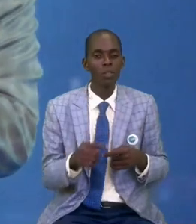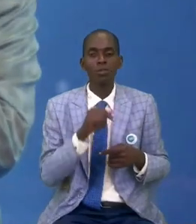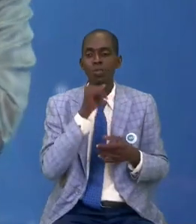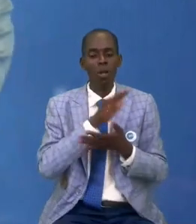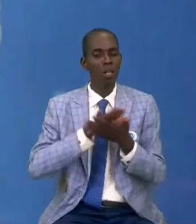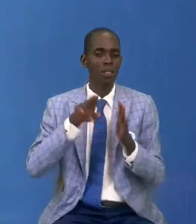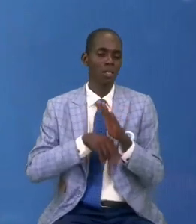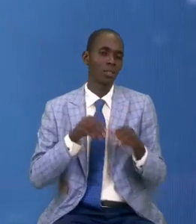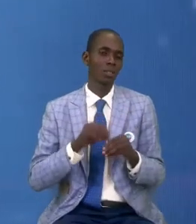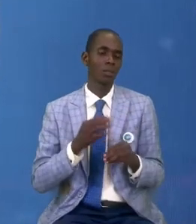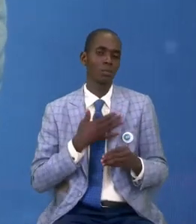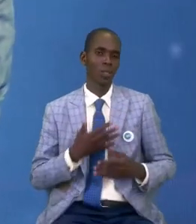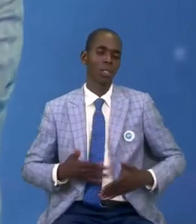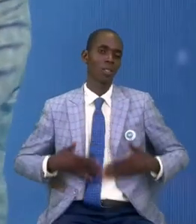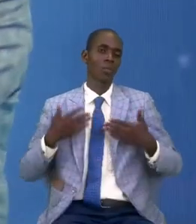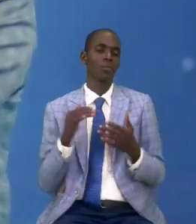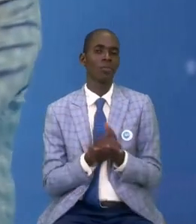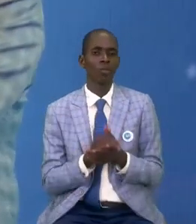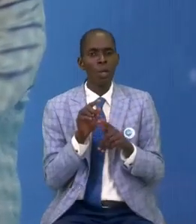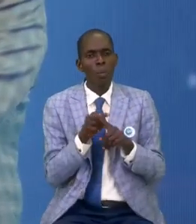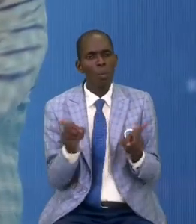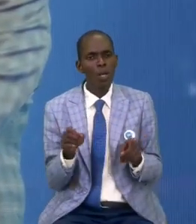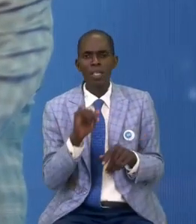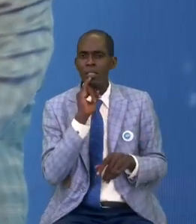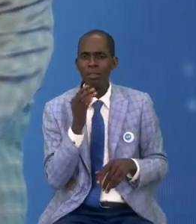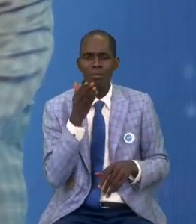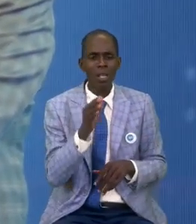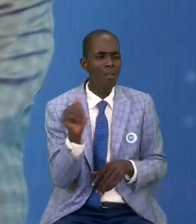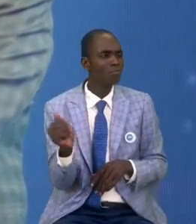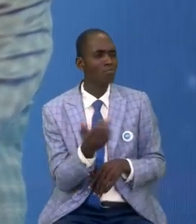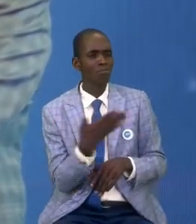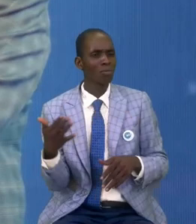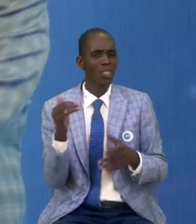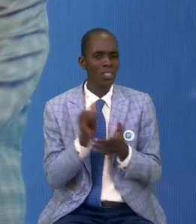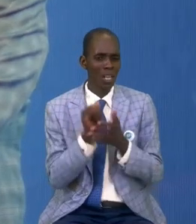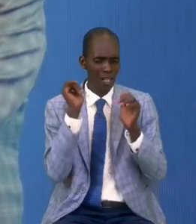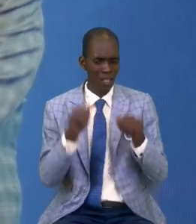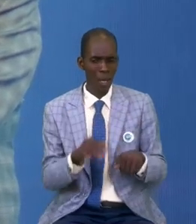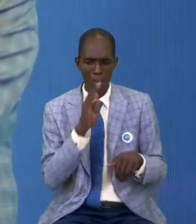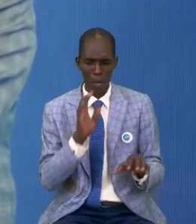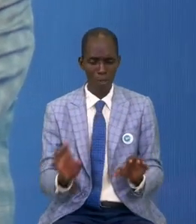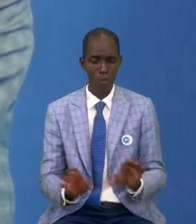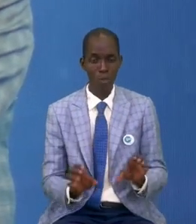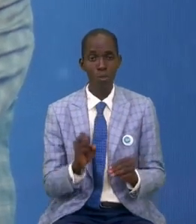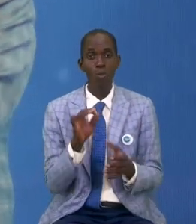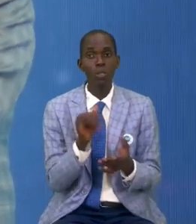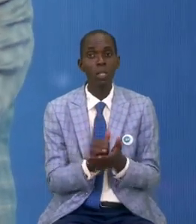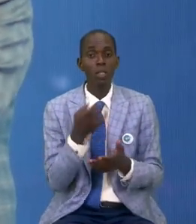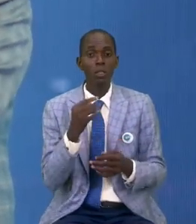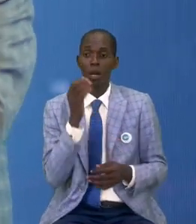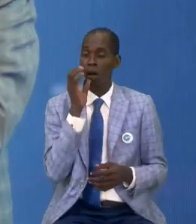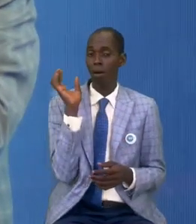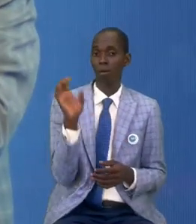anything that can be done so that the woe and the woefulness and the suffering and